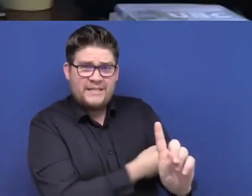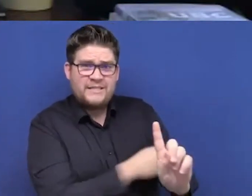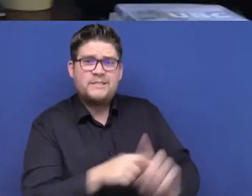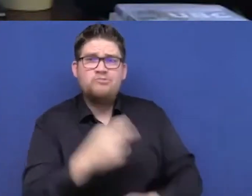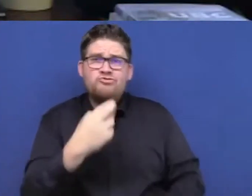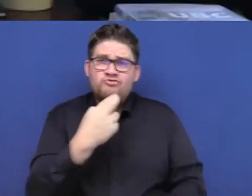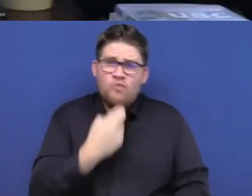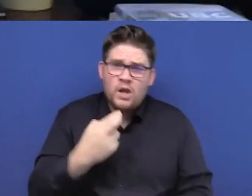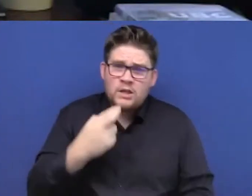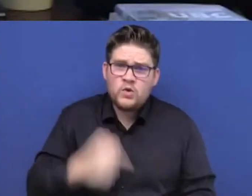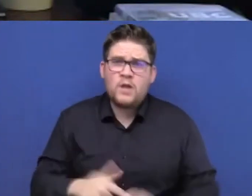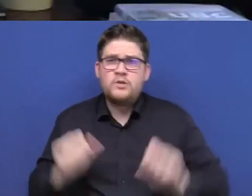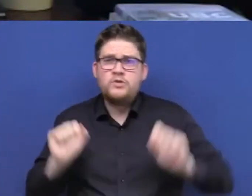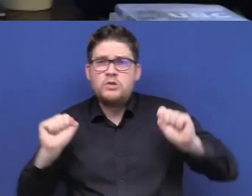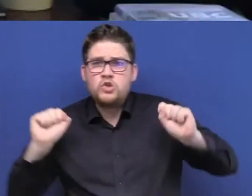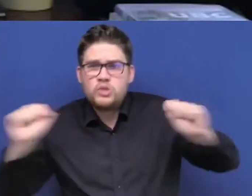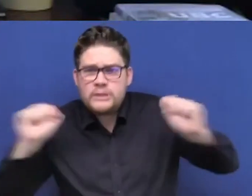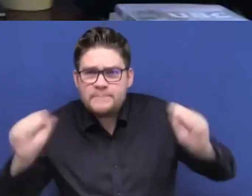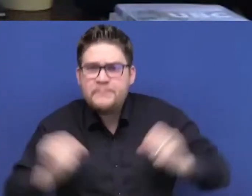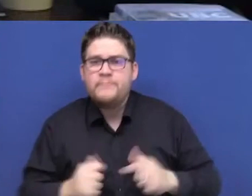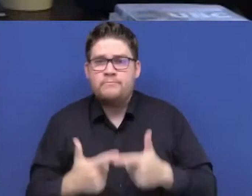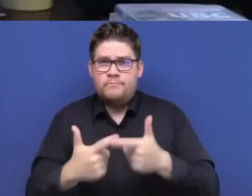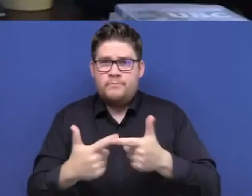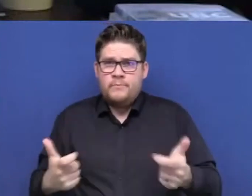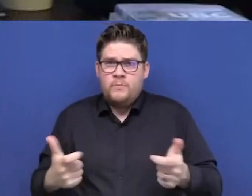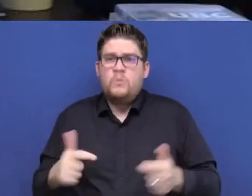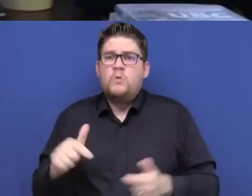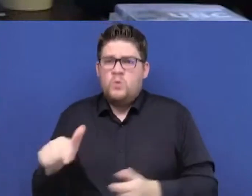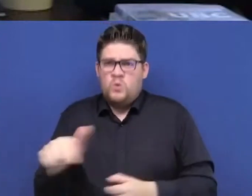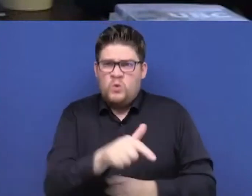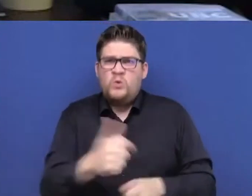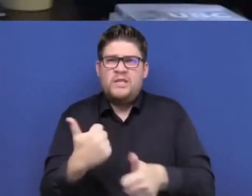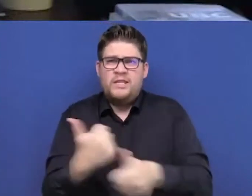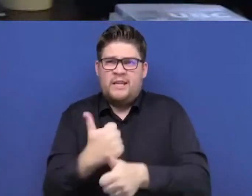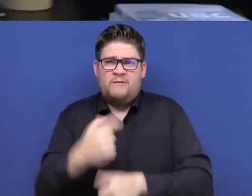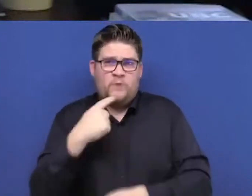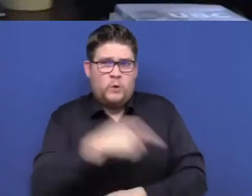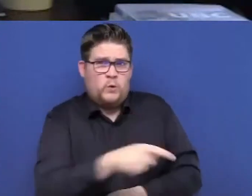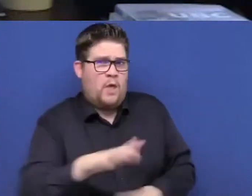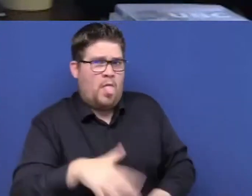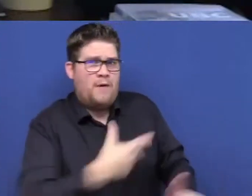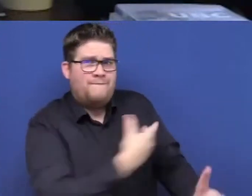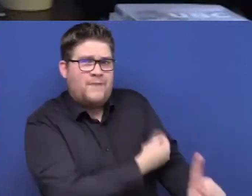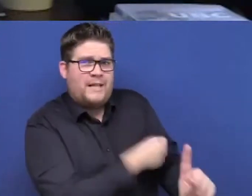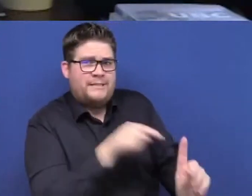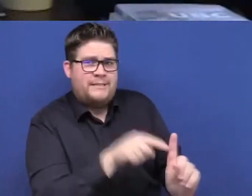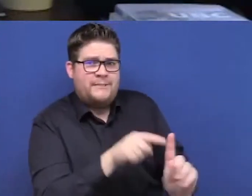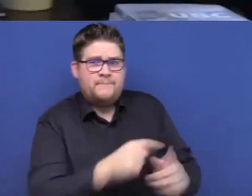There are some businesses, there's some groups that are making